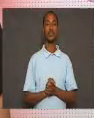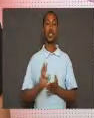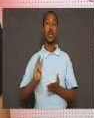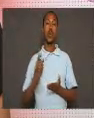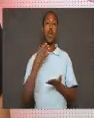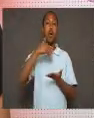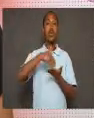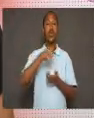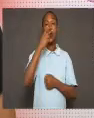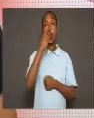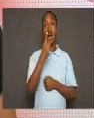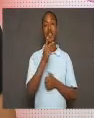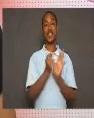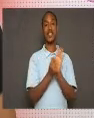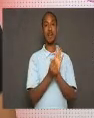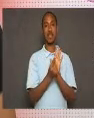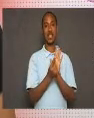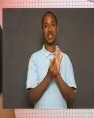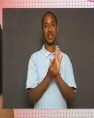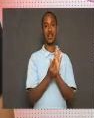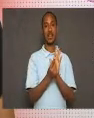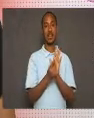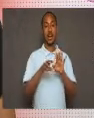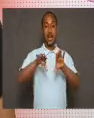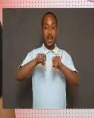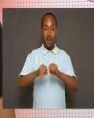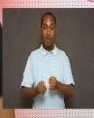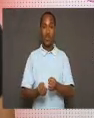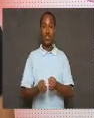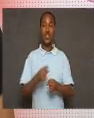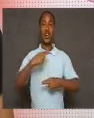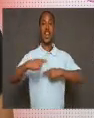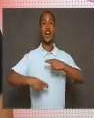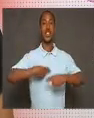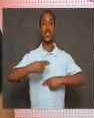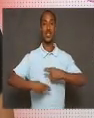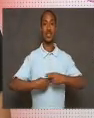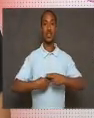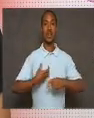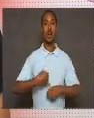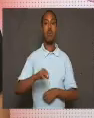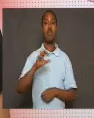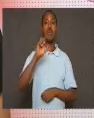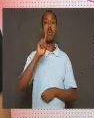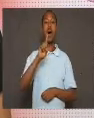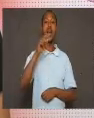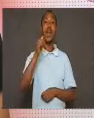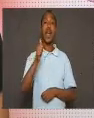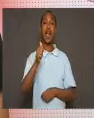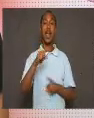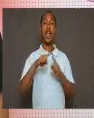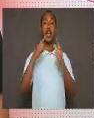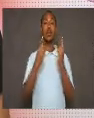We also looked at examples of decomposition reactions of 1A